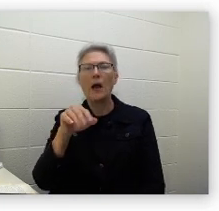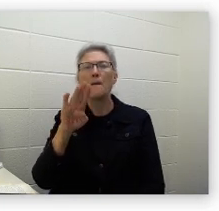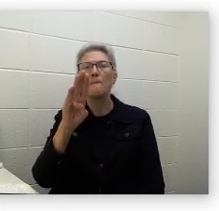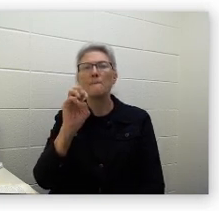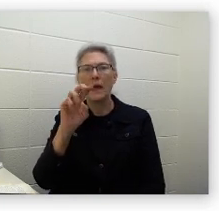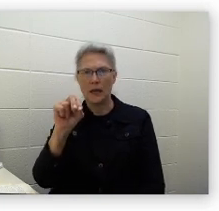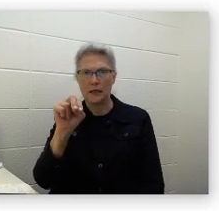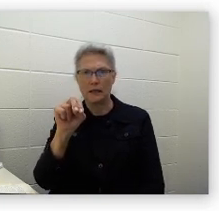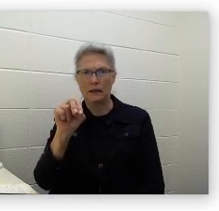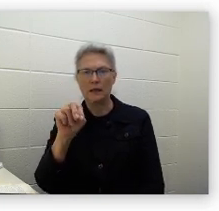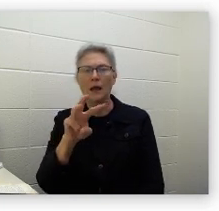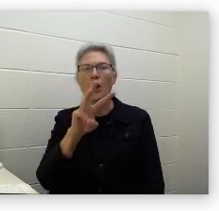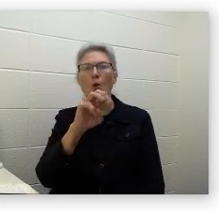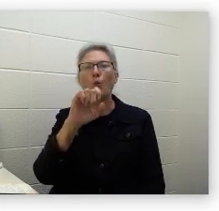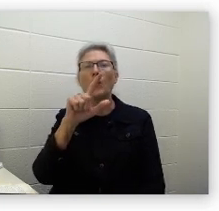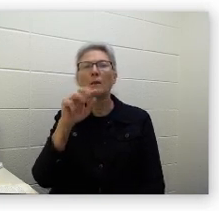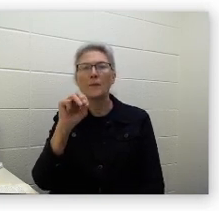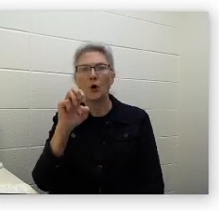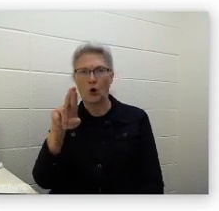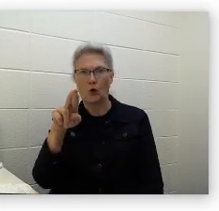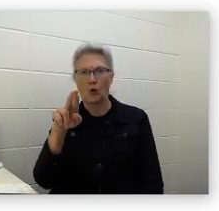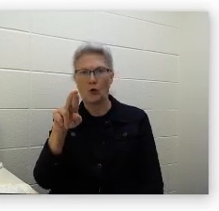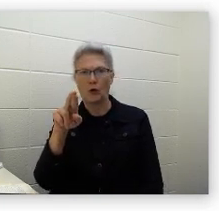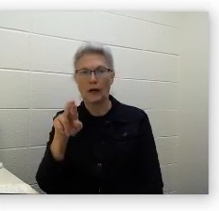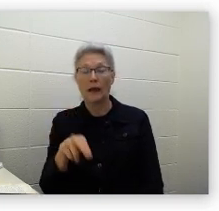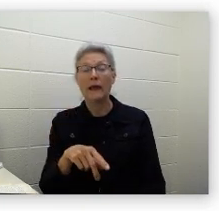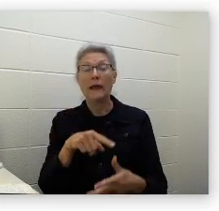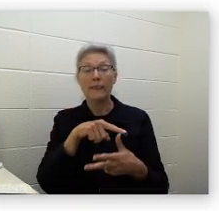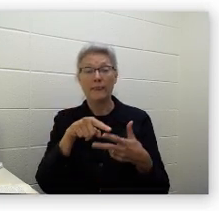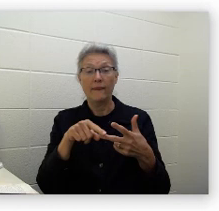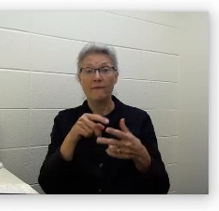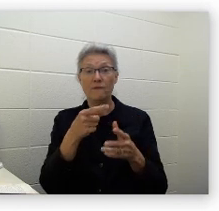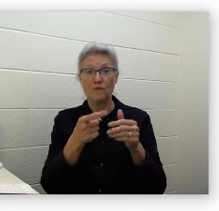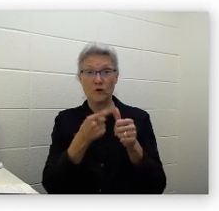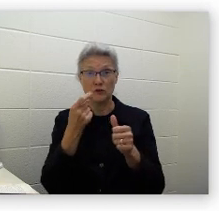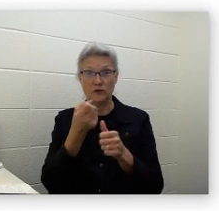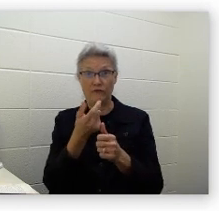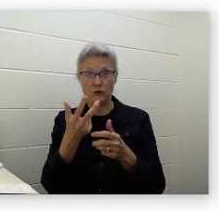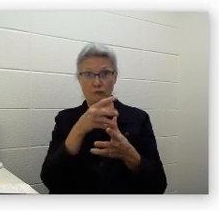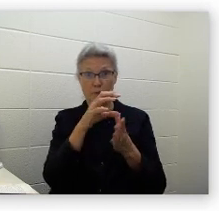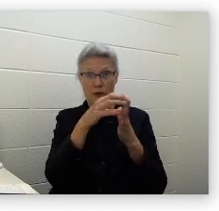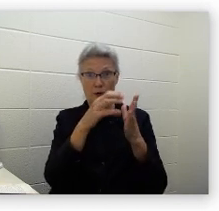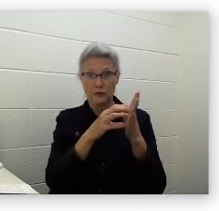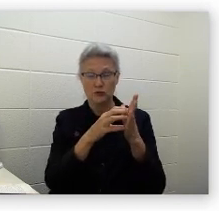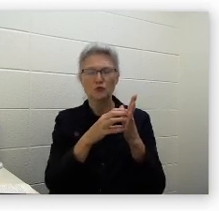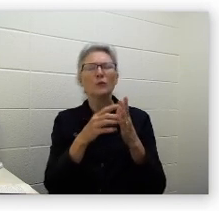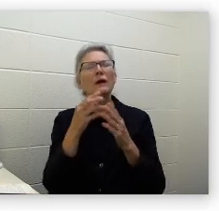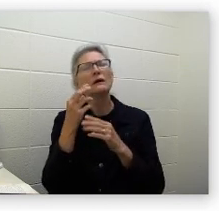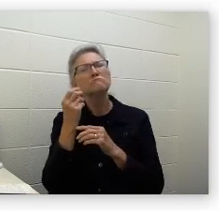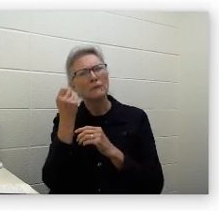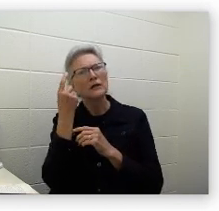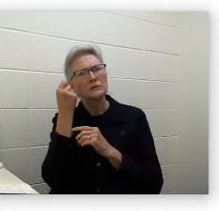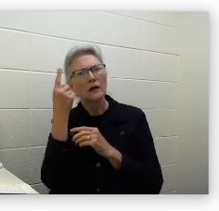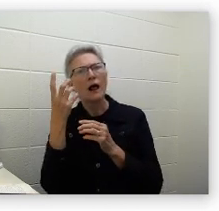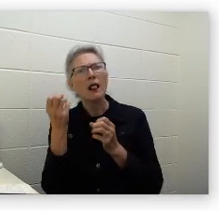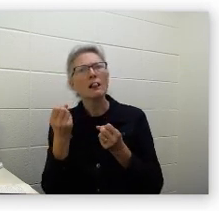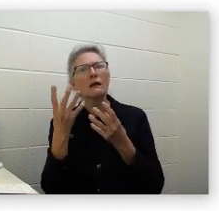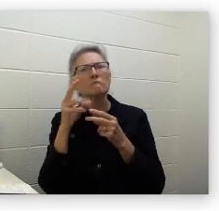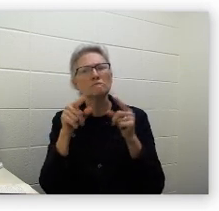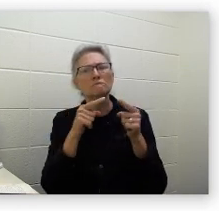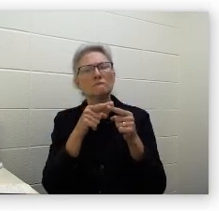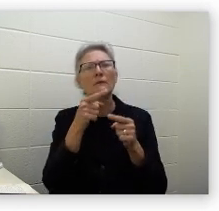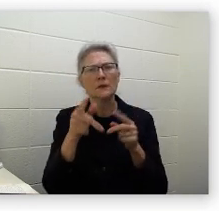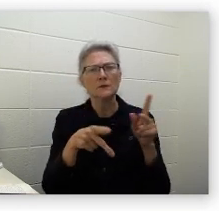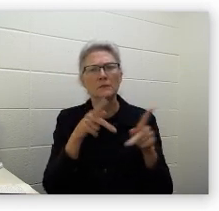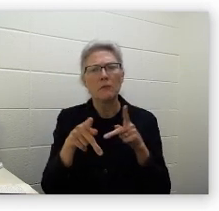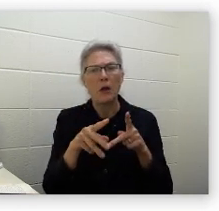Wilmer. In this first few paragraphs that we read, we actually realized a lot about them.